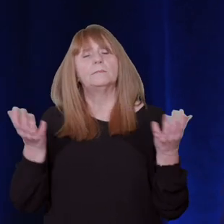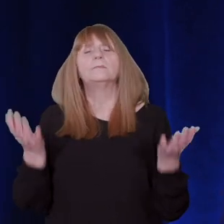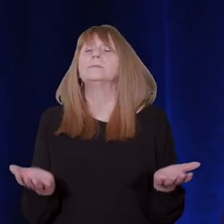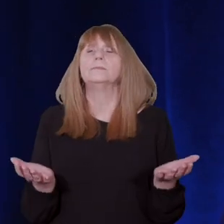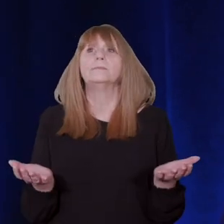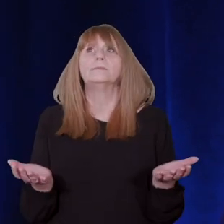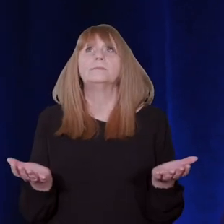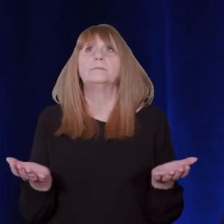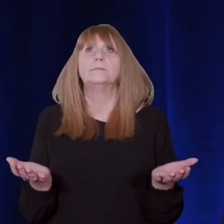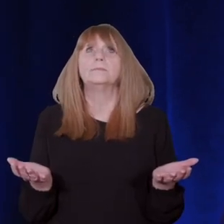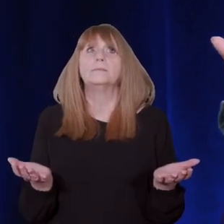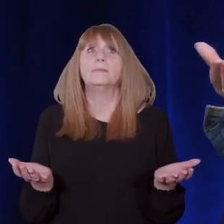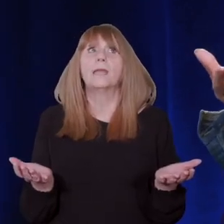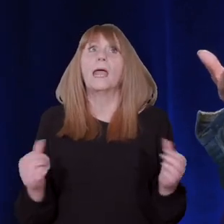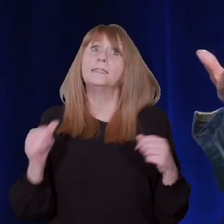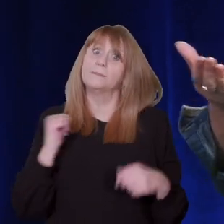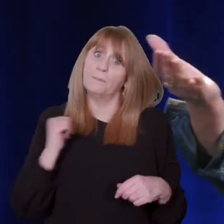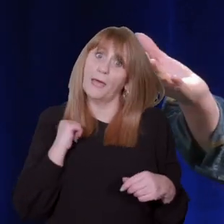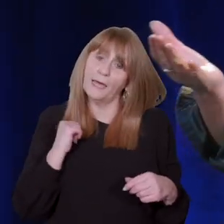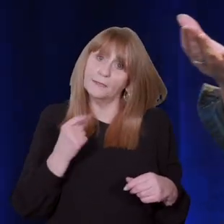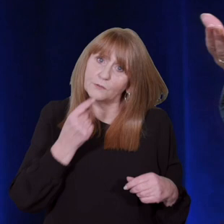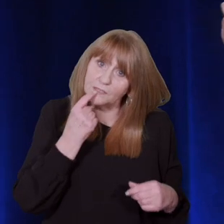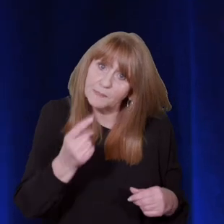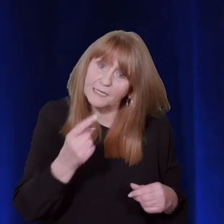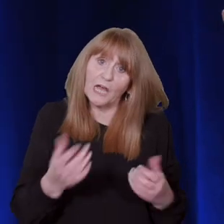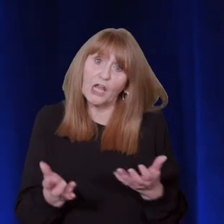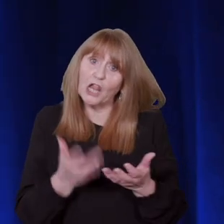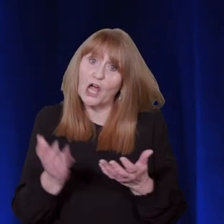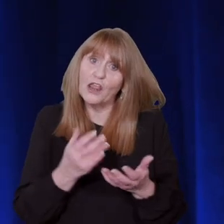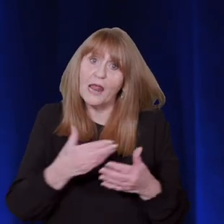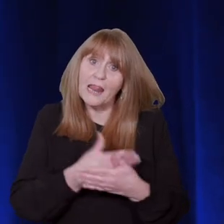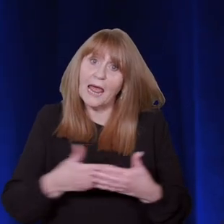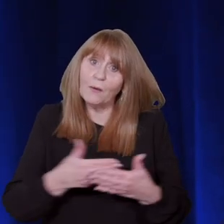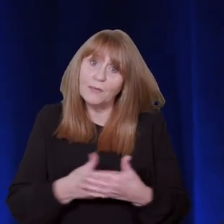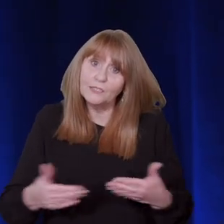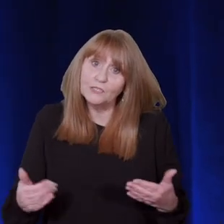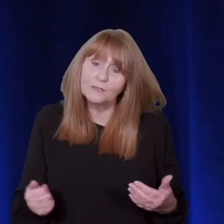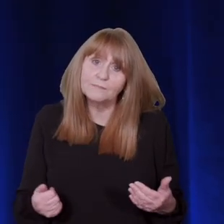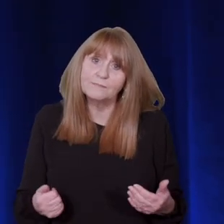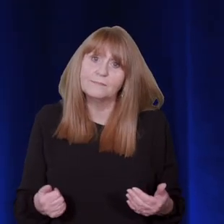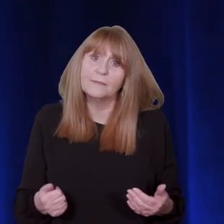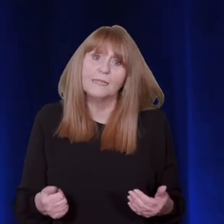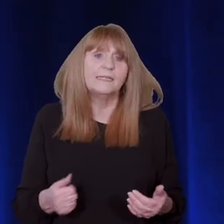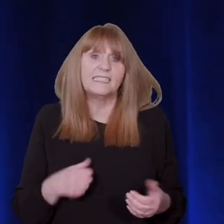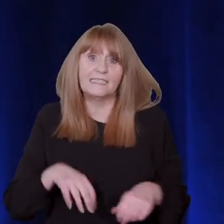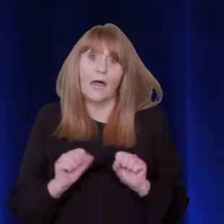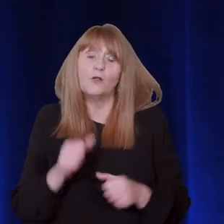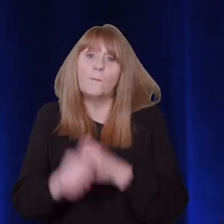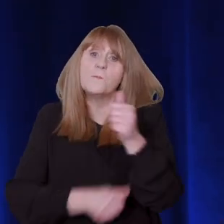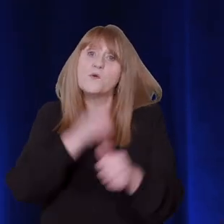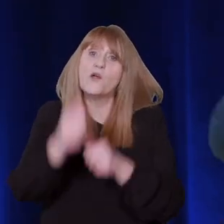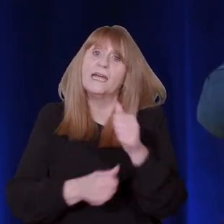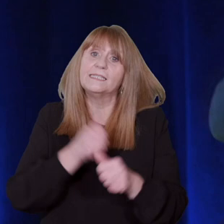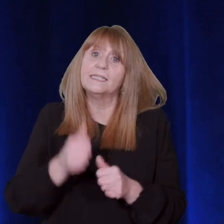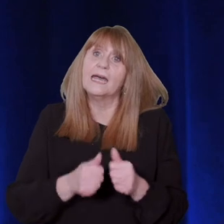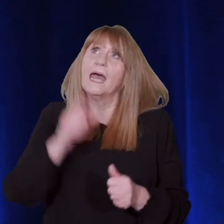you with the Holy Spirit. Expect to speak in another language and just learn to praise him rapidly, fluently,